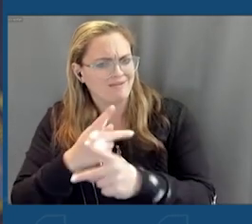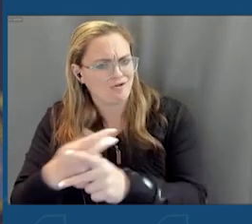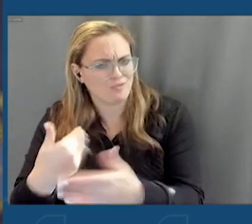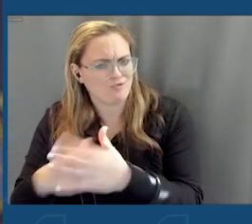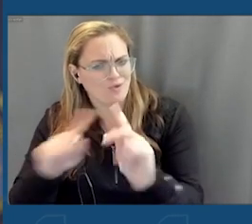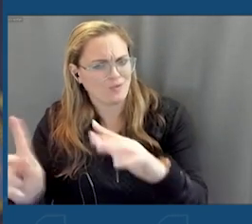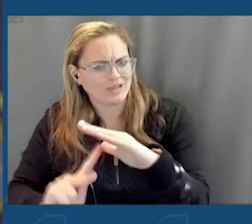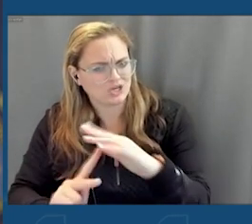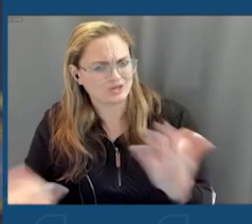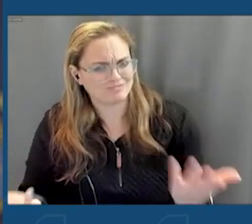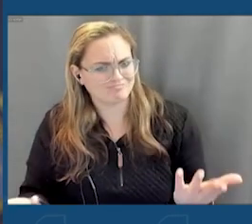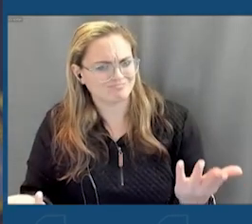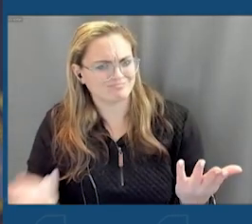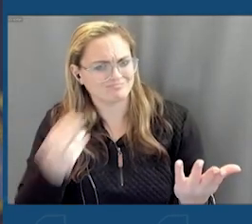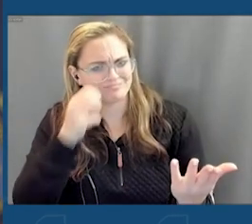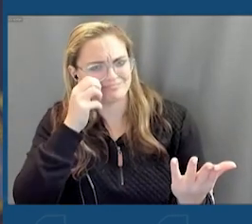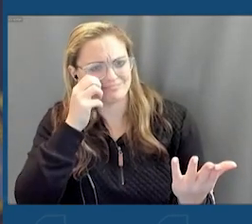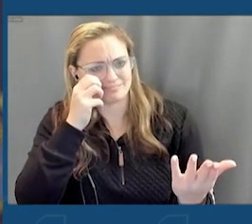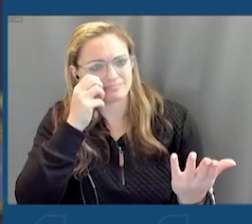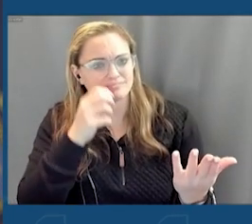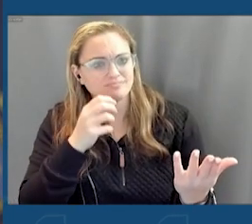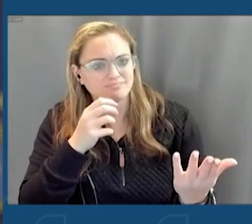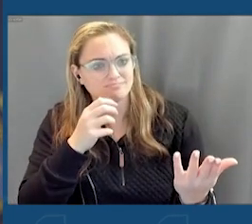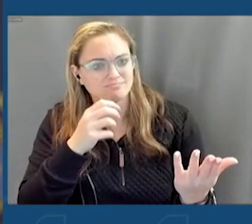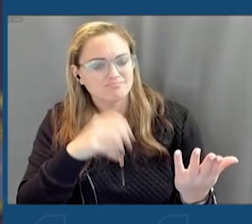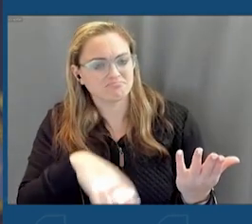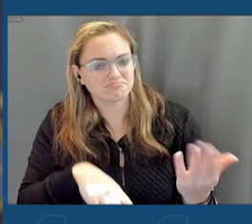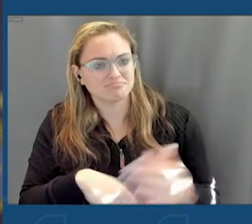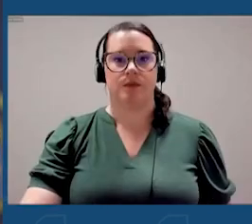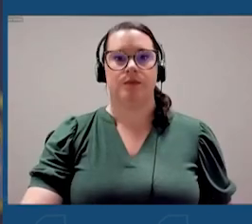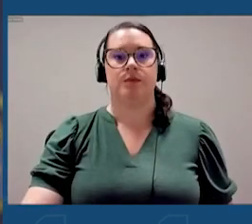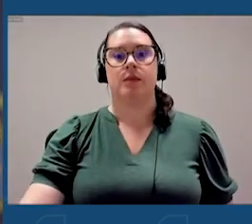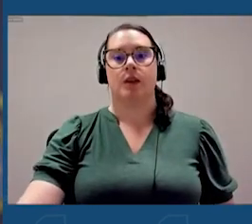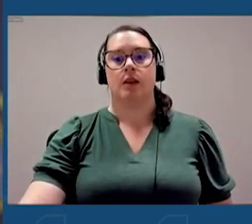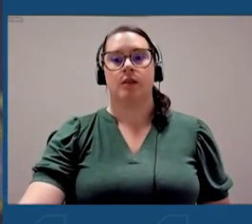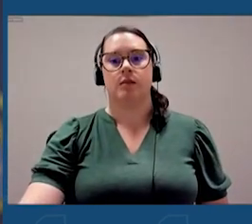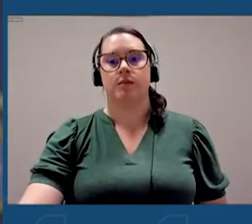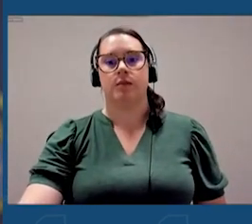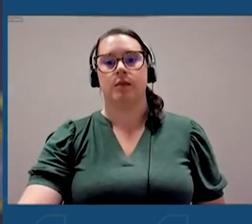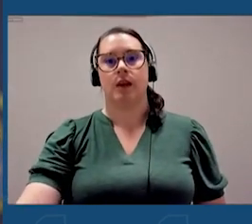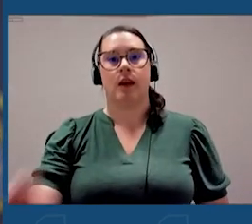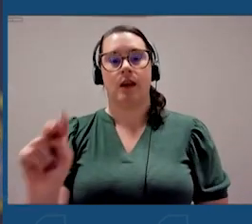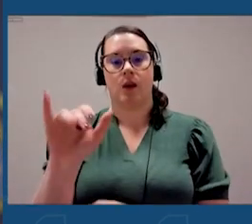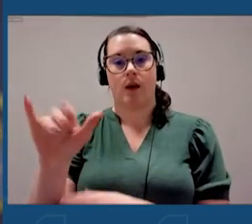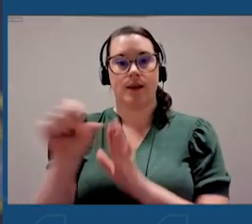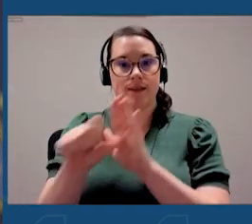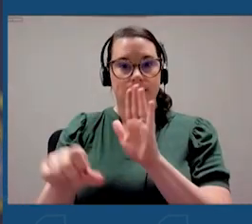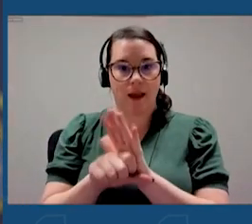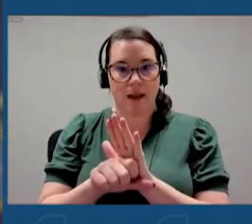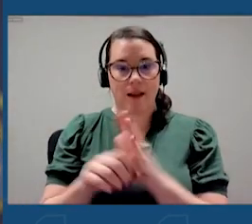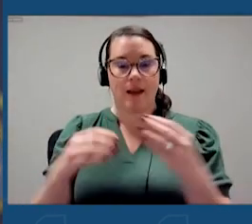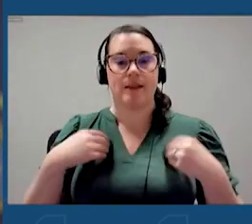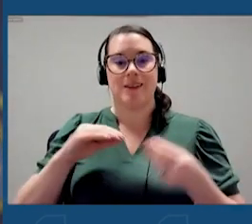kindergarten. And New York State is ranked number 6 in the nation for having the most expensive child care.